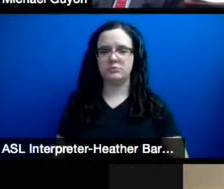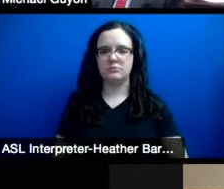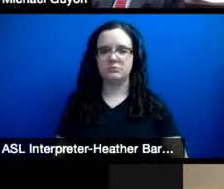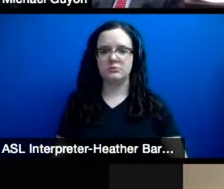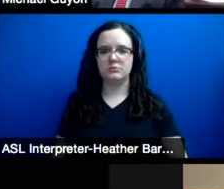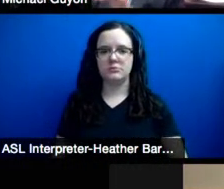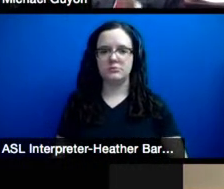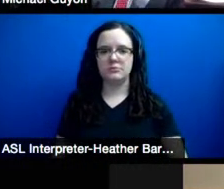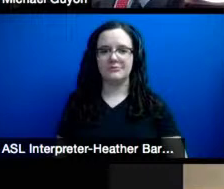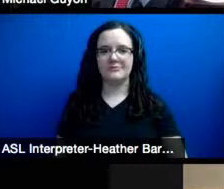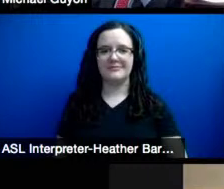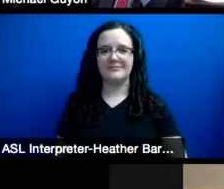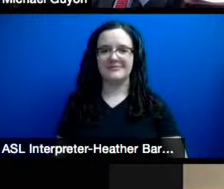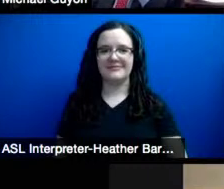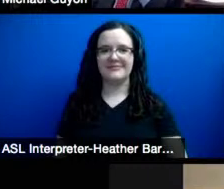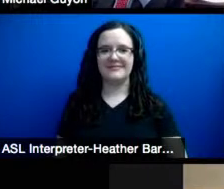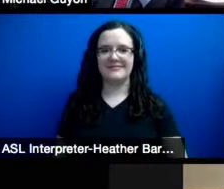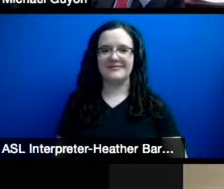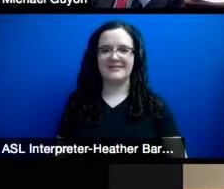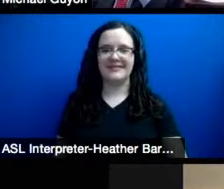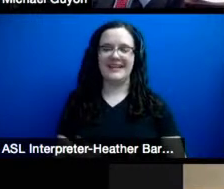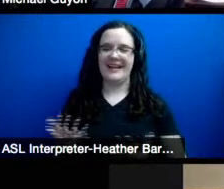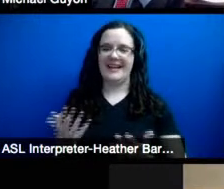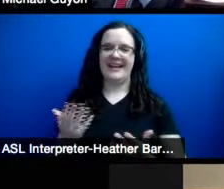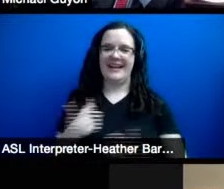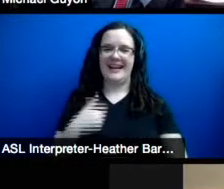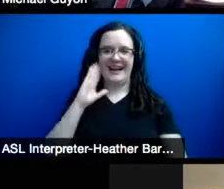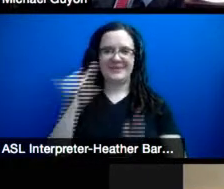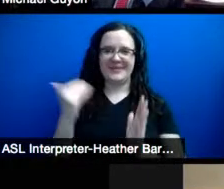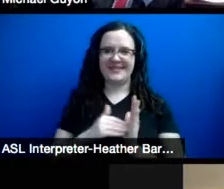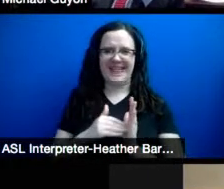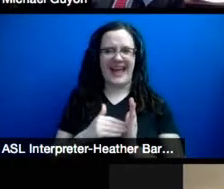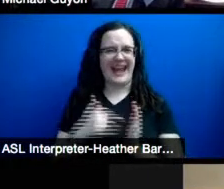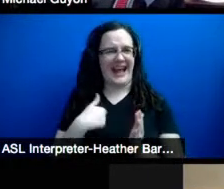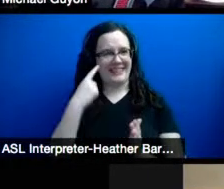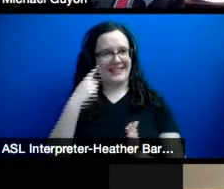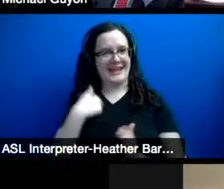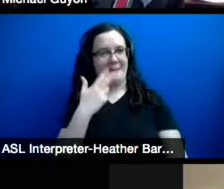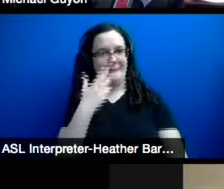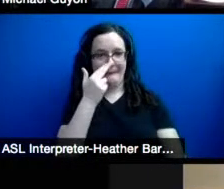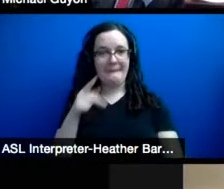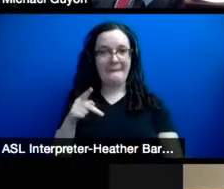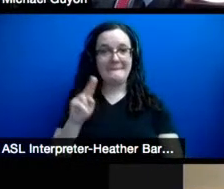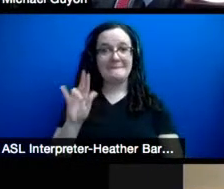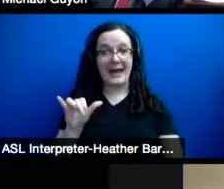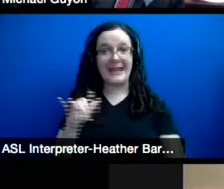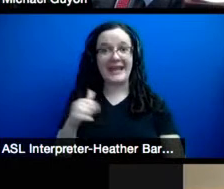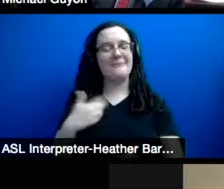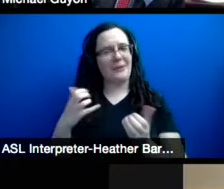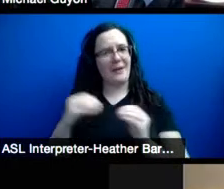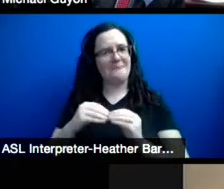more, I'm going to do it again, I must be very punny tonight, a more concrete